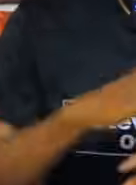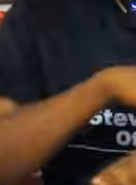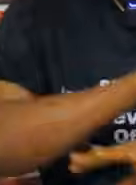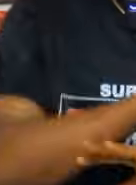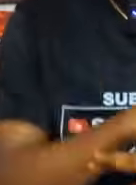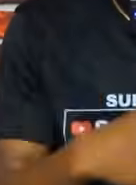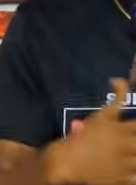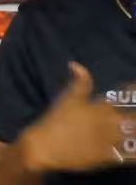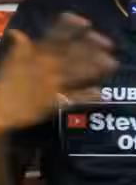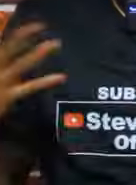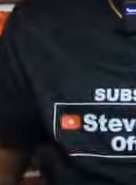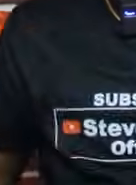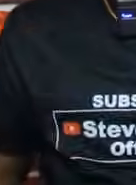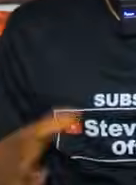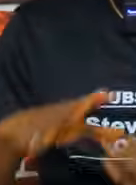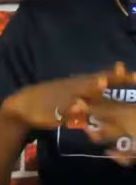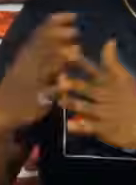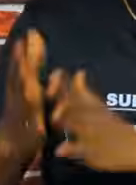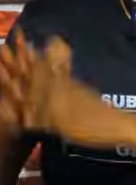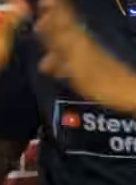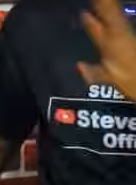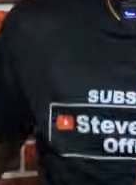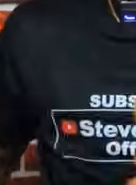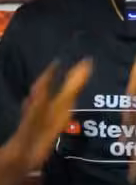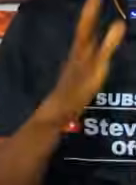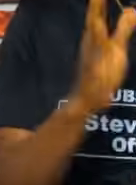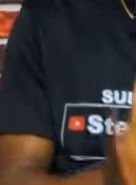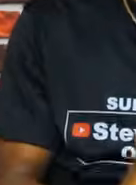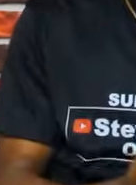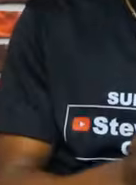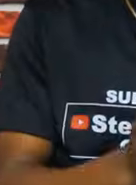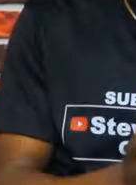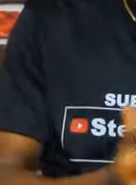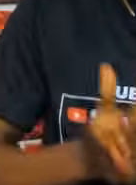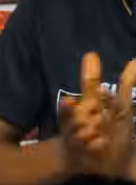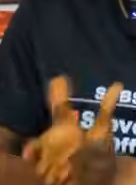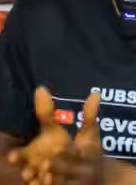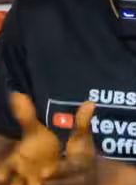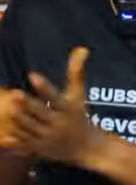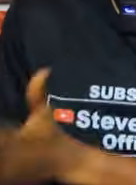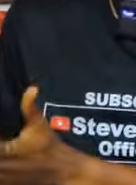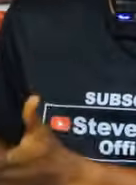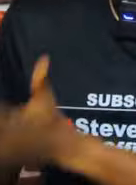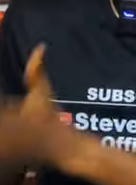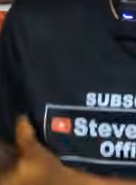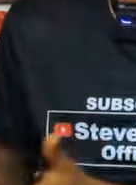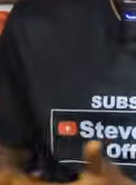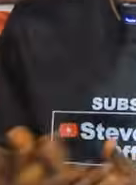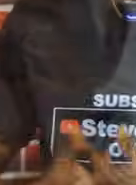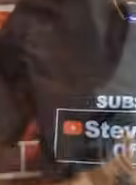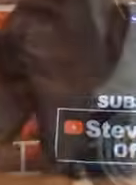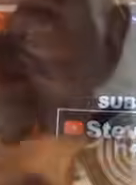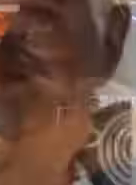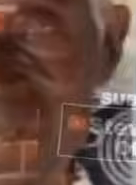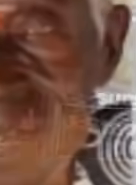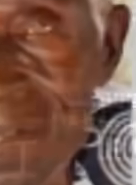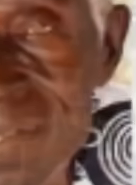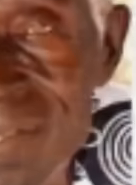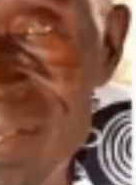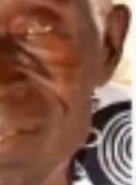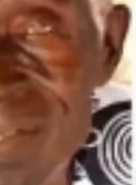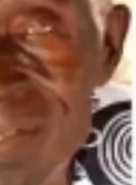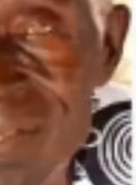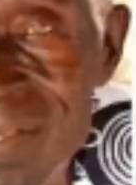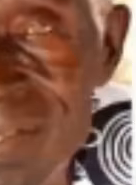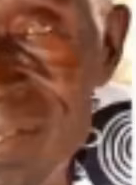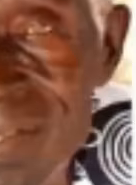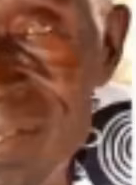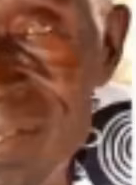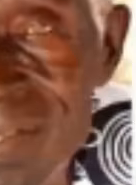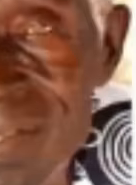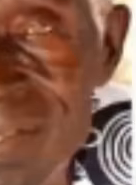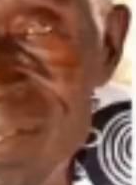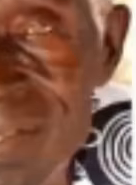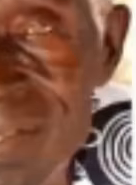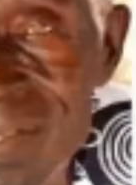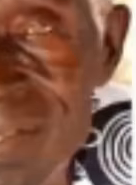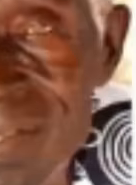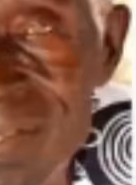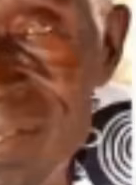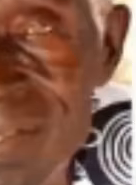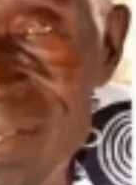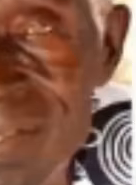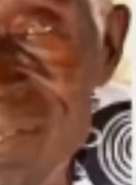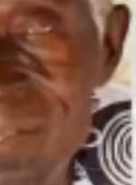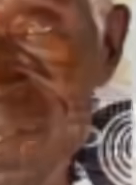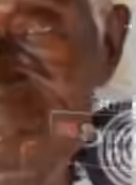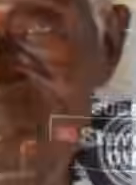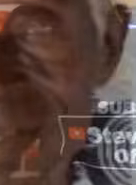Encha ye me de update ebra wo efa e papa Steven Adom Chiedua eye ne papa wuo no ho sɛ de ye ne hyehyɛ ye esitie ne date ni nyina eye